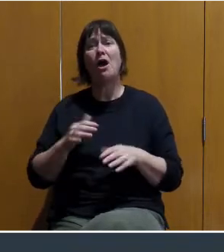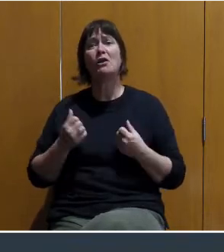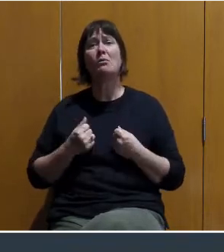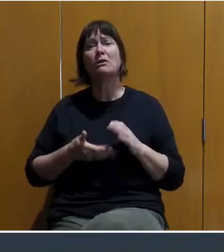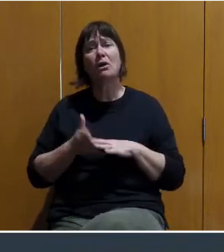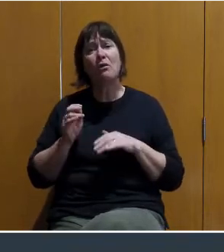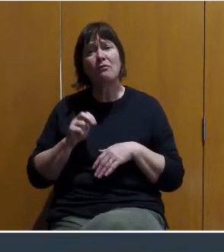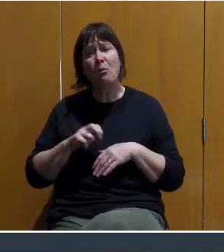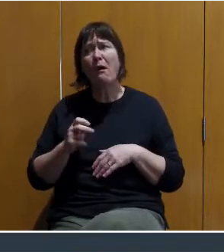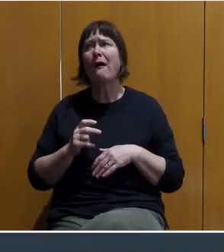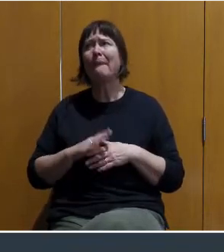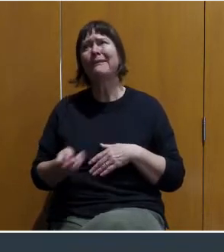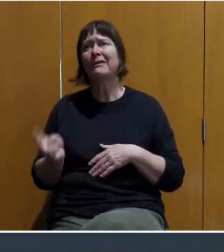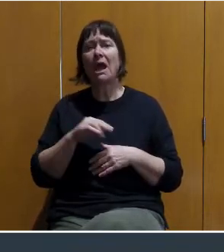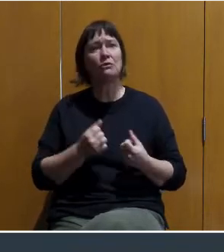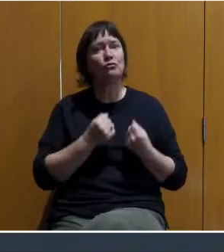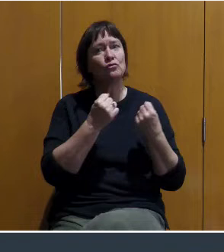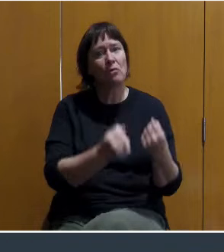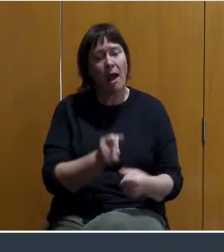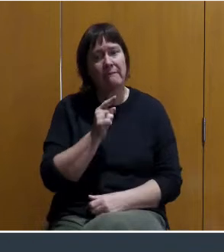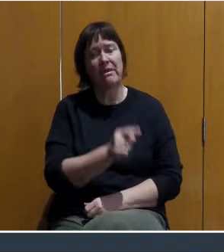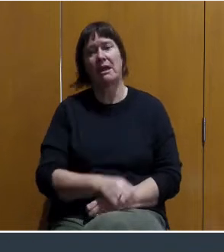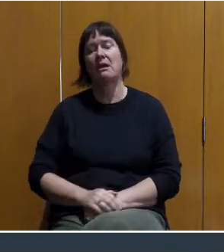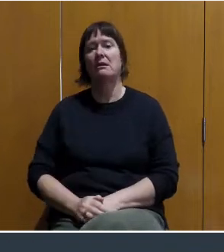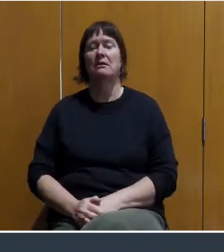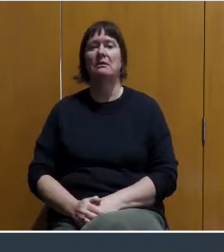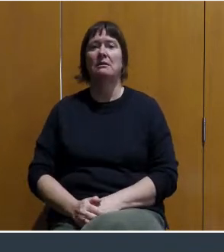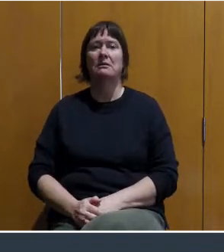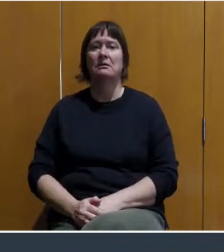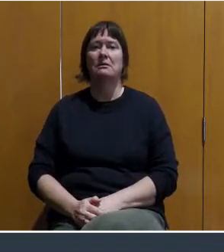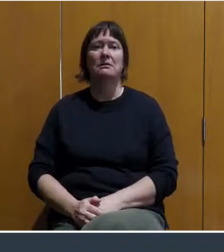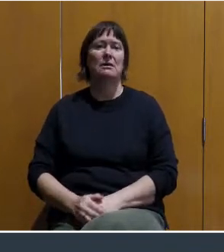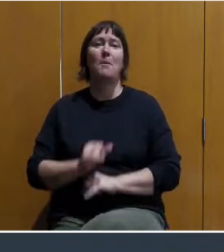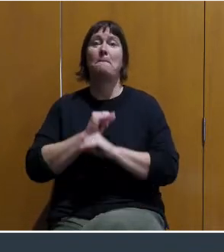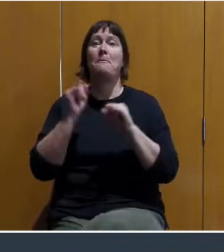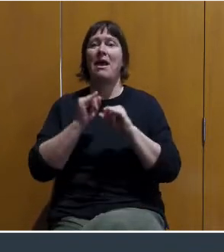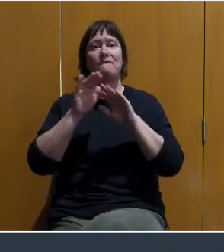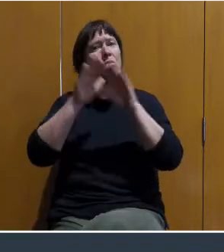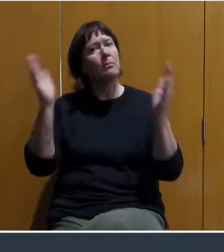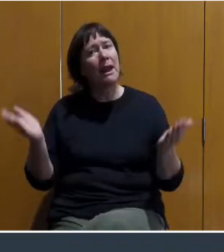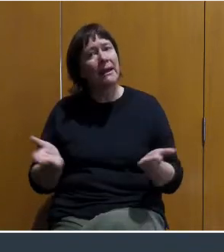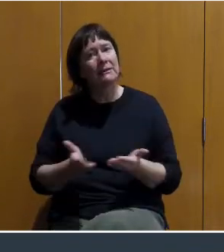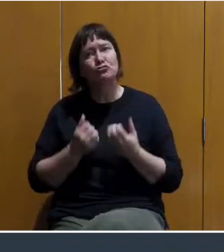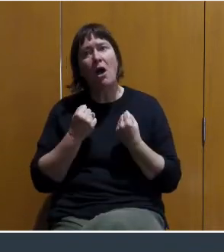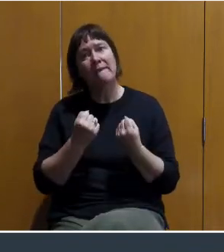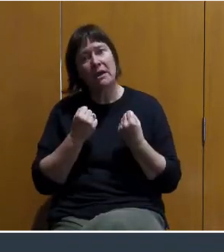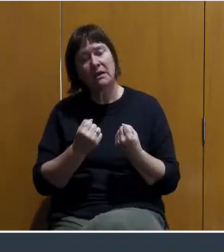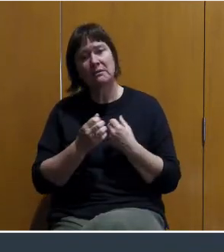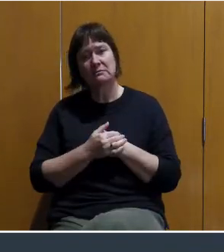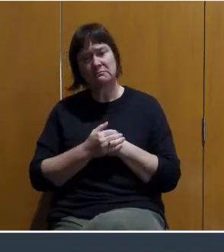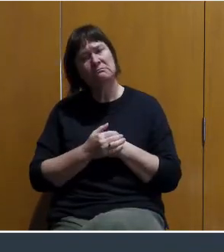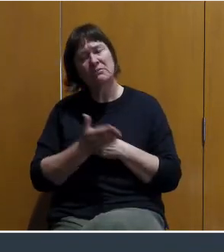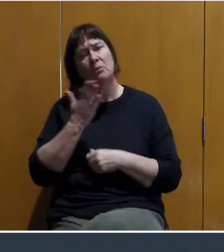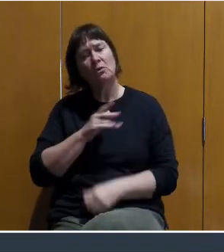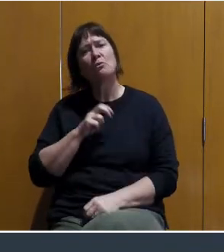to a walk, because I consider that to be extremely bad for the planet. And so I'd like to walk him as much